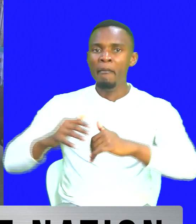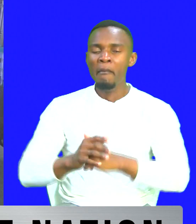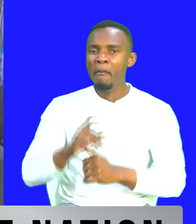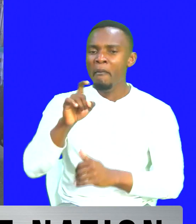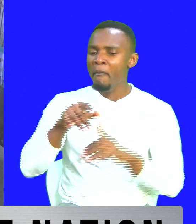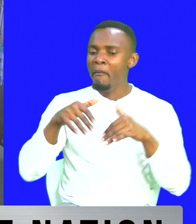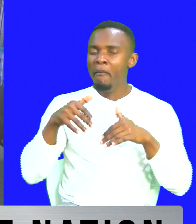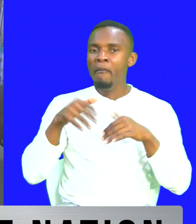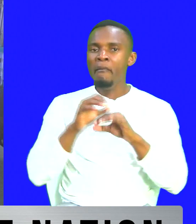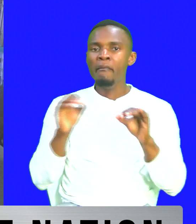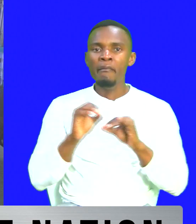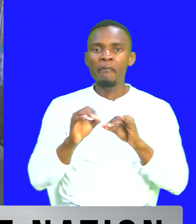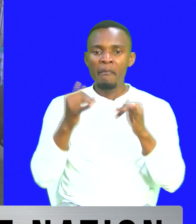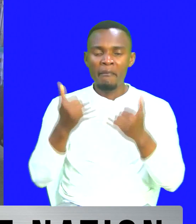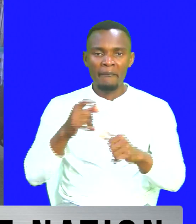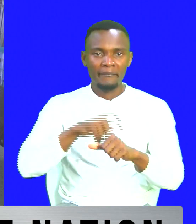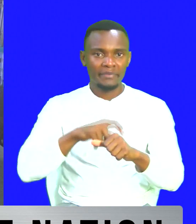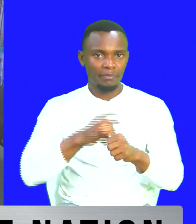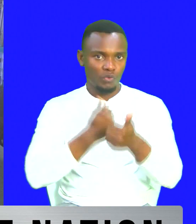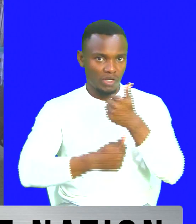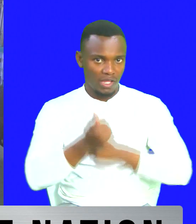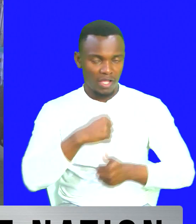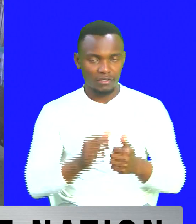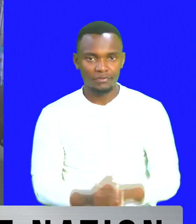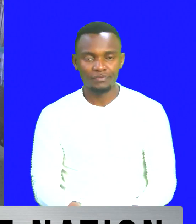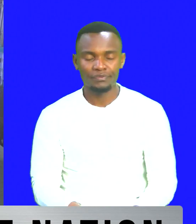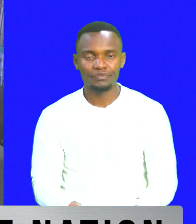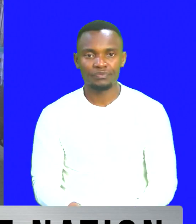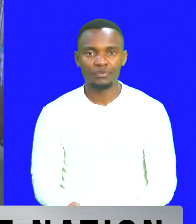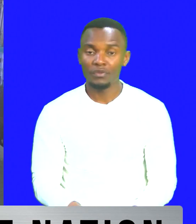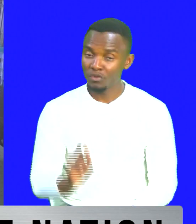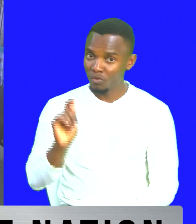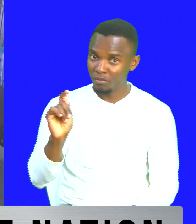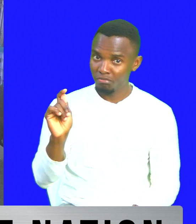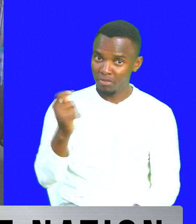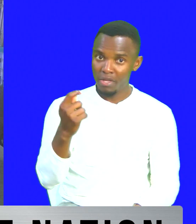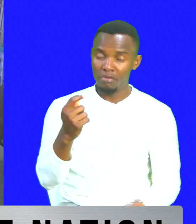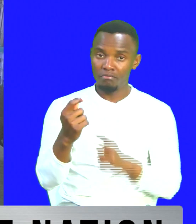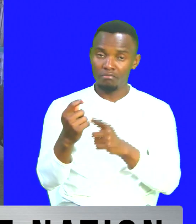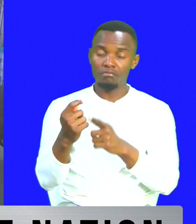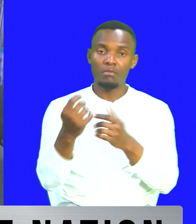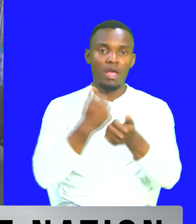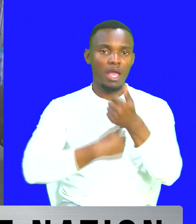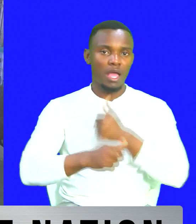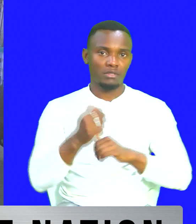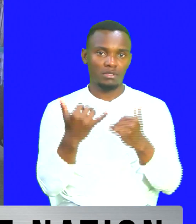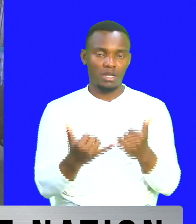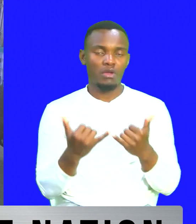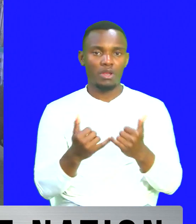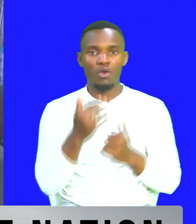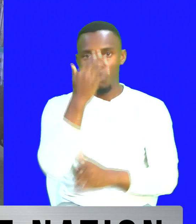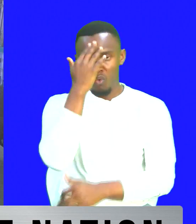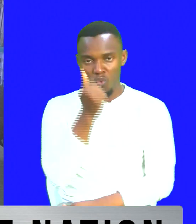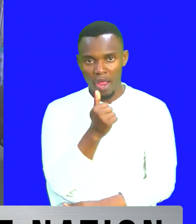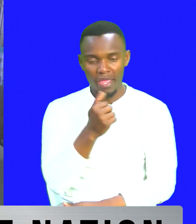This is the time to act. So Kenya took up the challenge, because the call